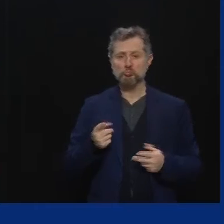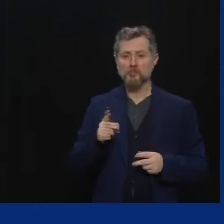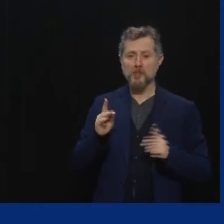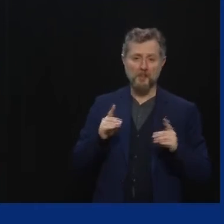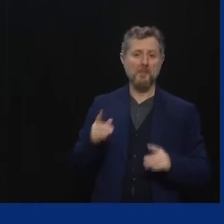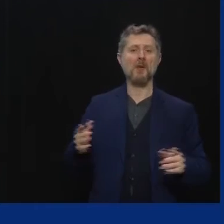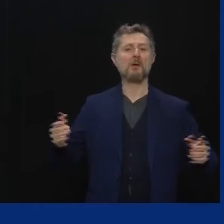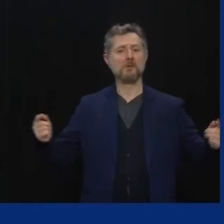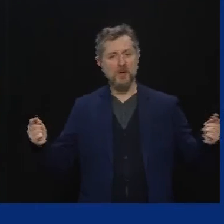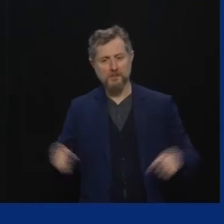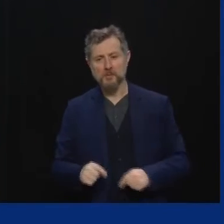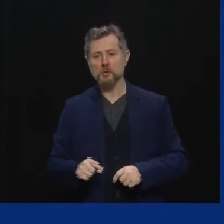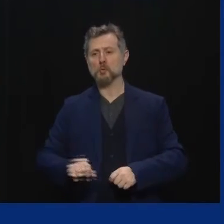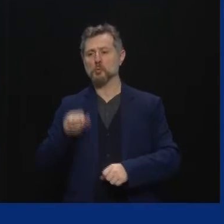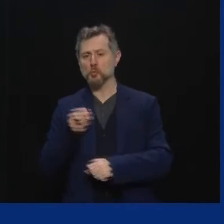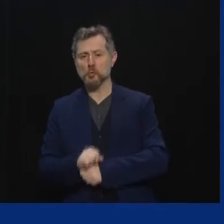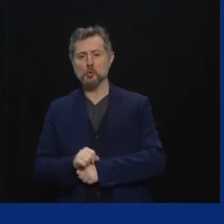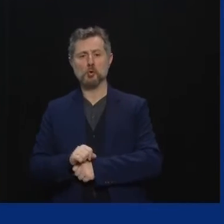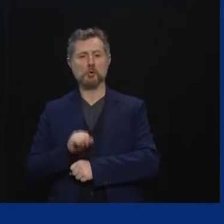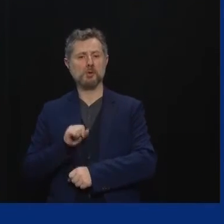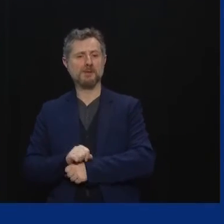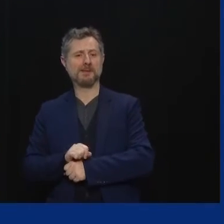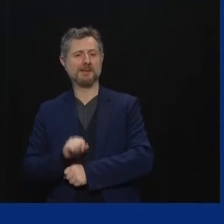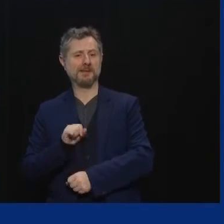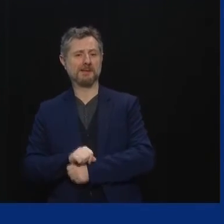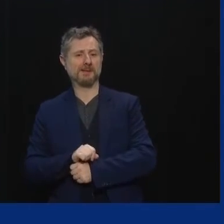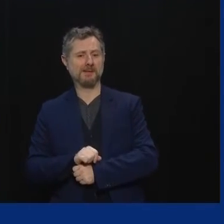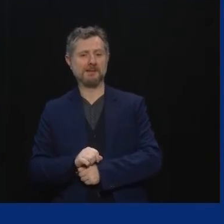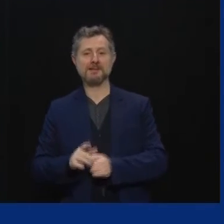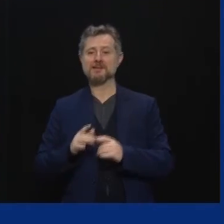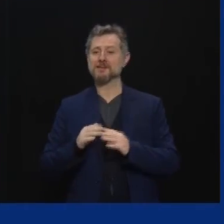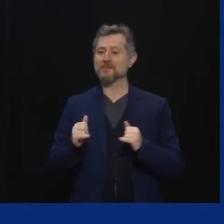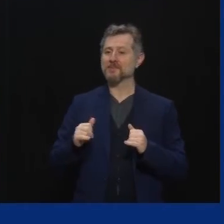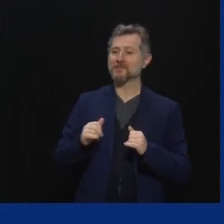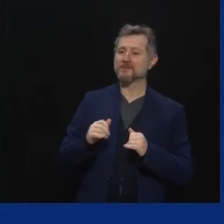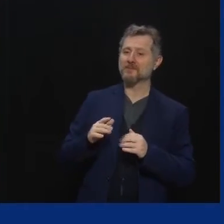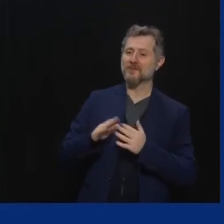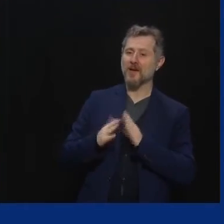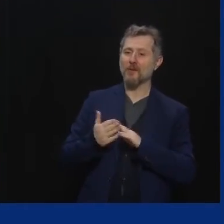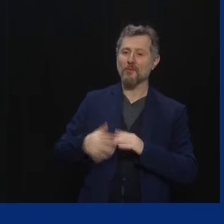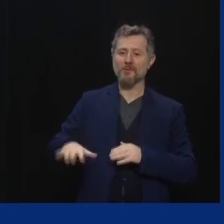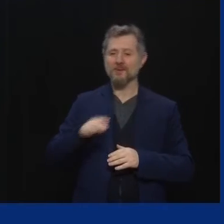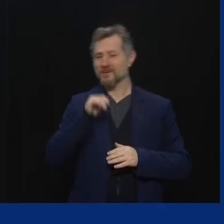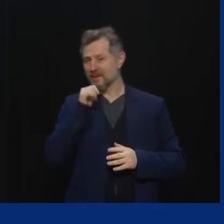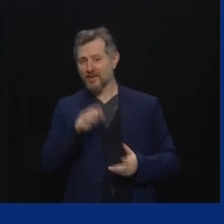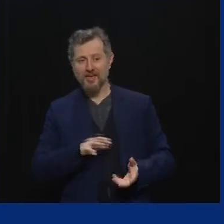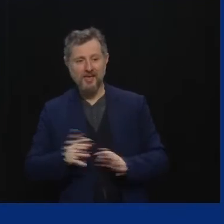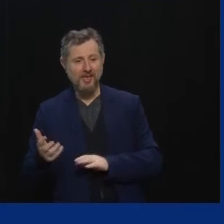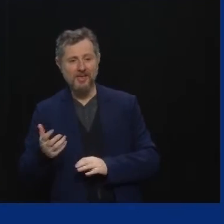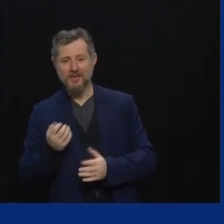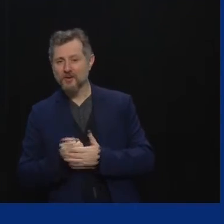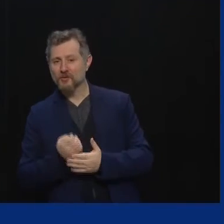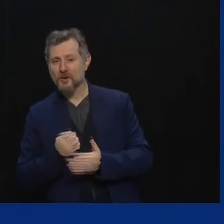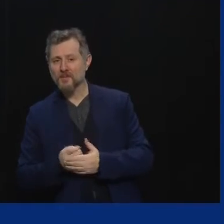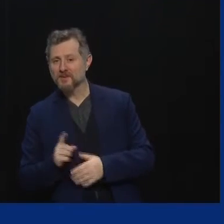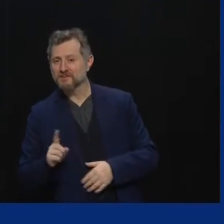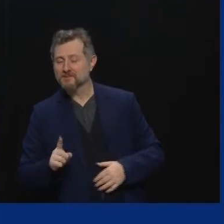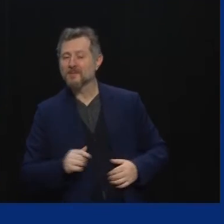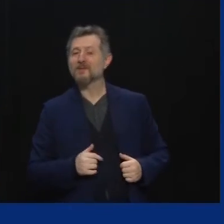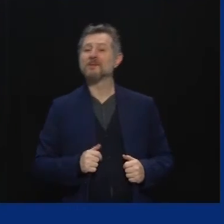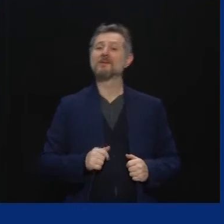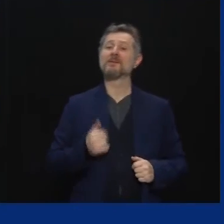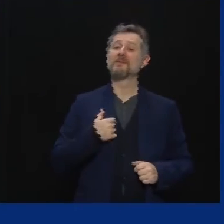to their jobs so we don't continue to affect the economy. Now, I will always operate with the facts that I have them